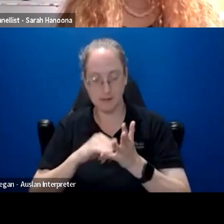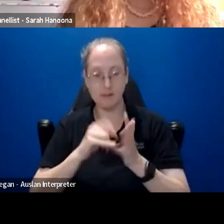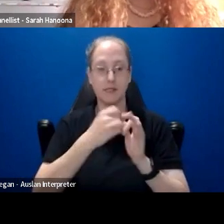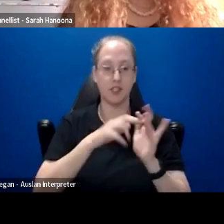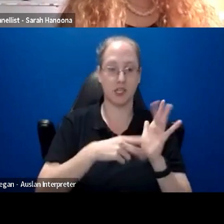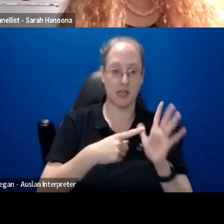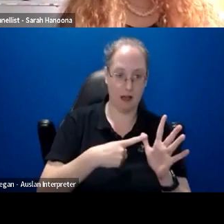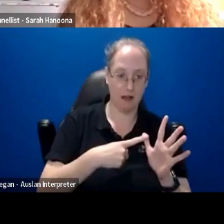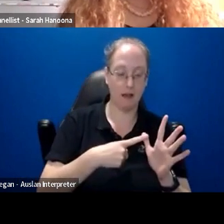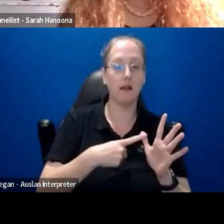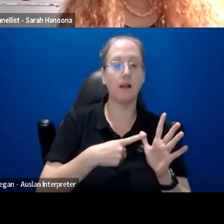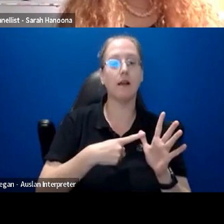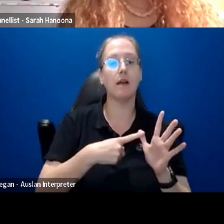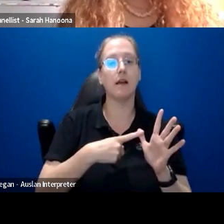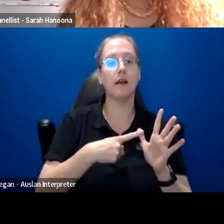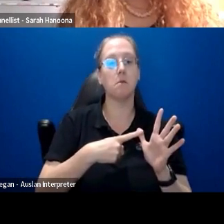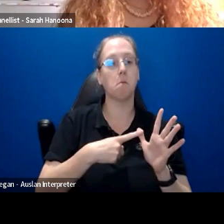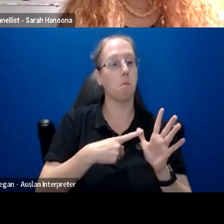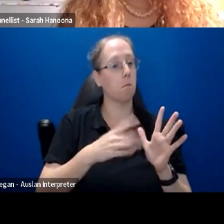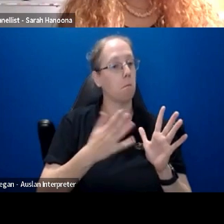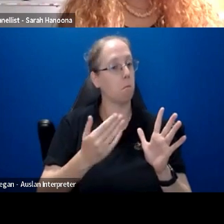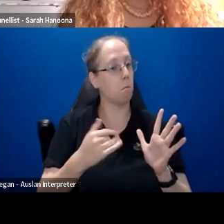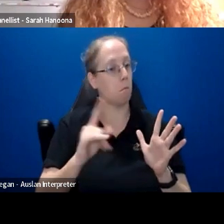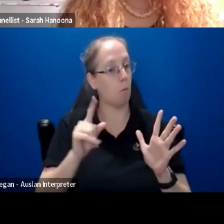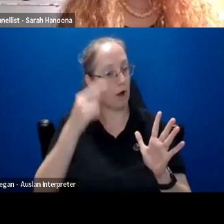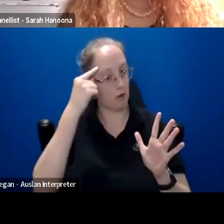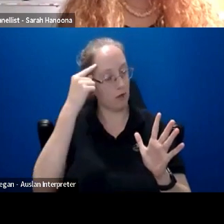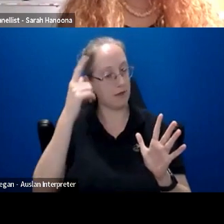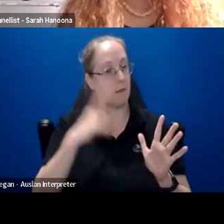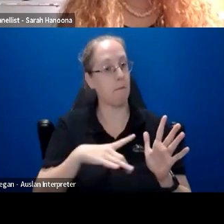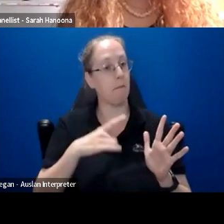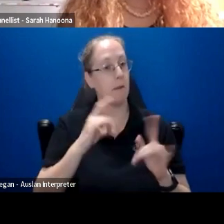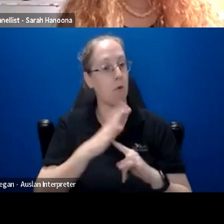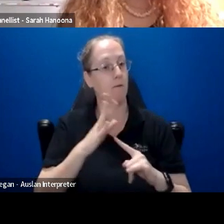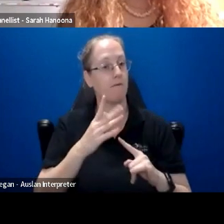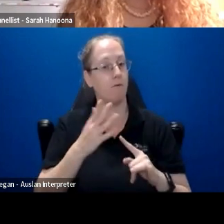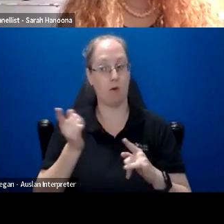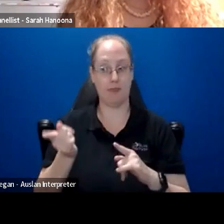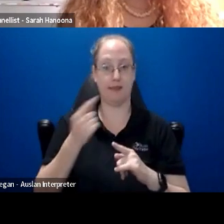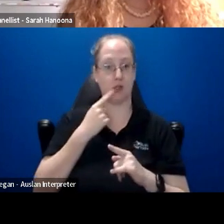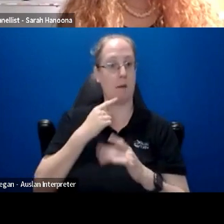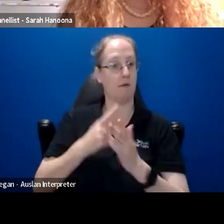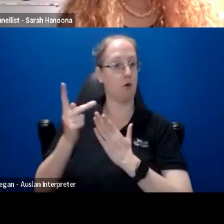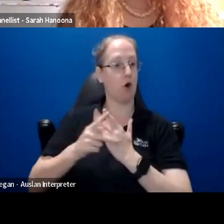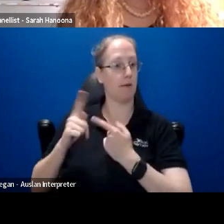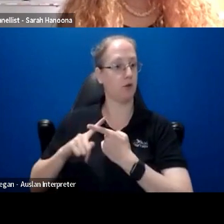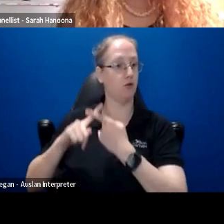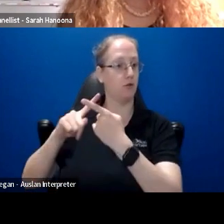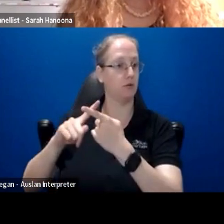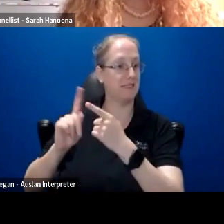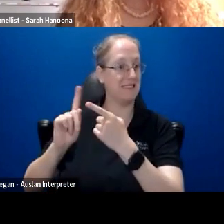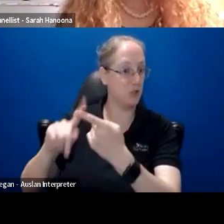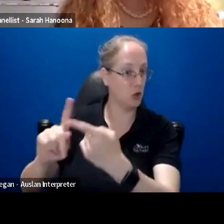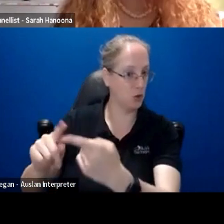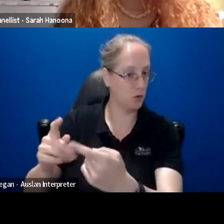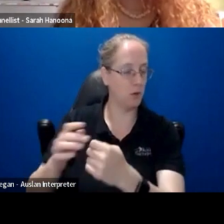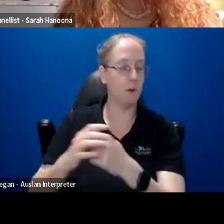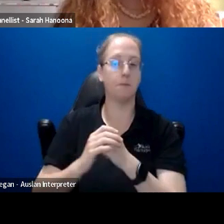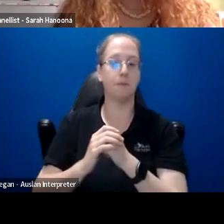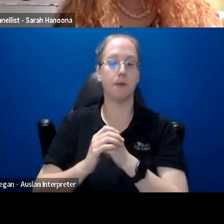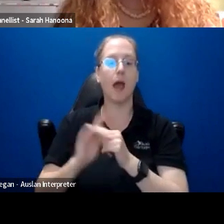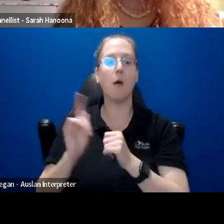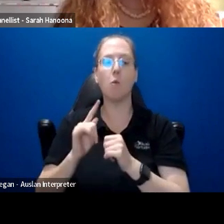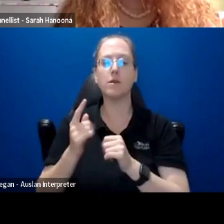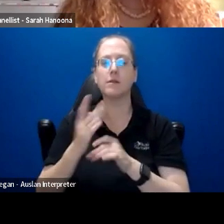any thoughts around why you think it's important for programs like this to continue, and what might be the gap